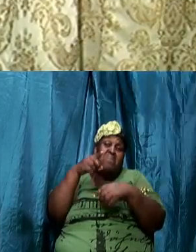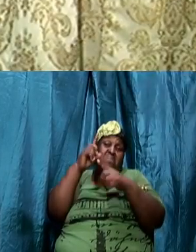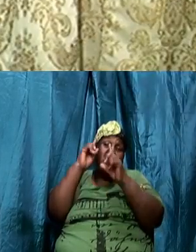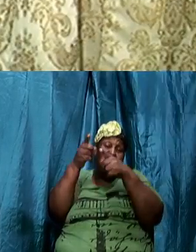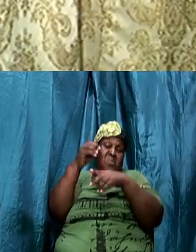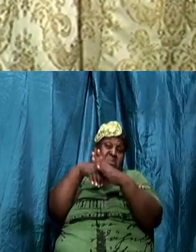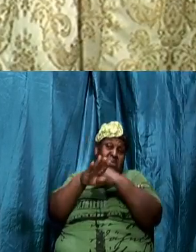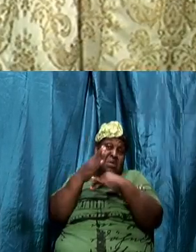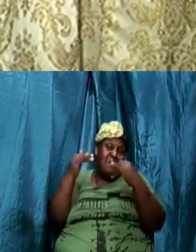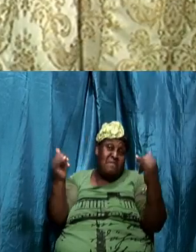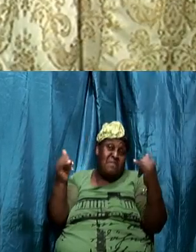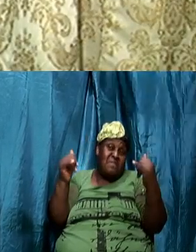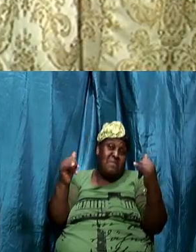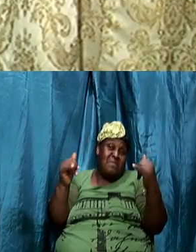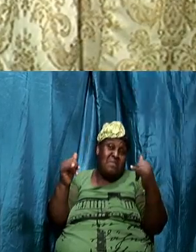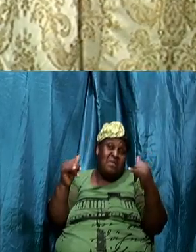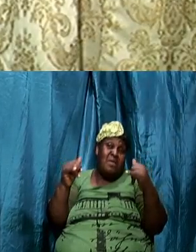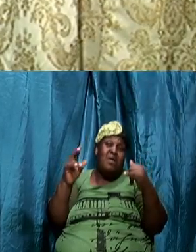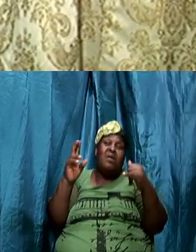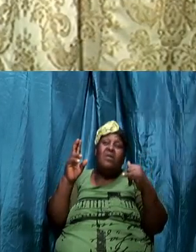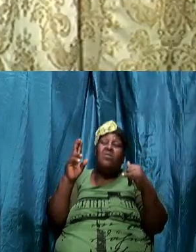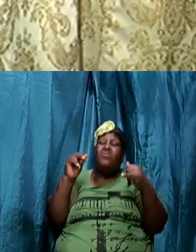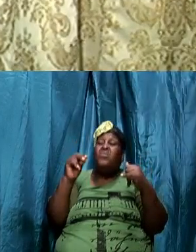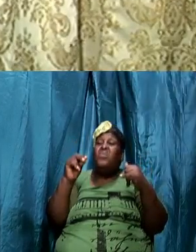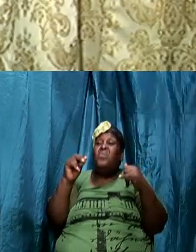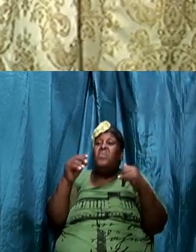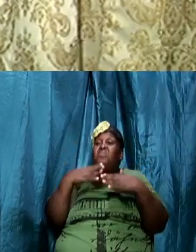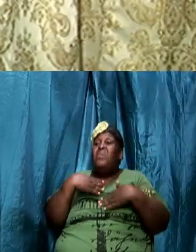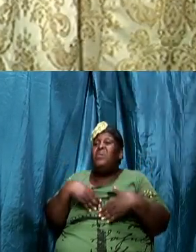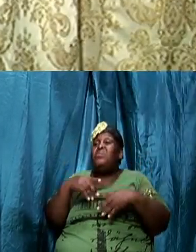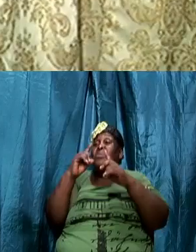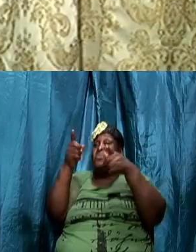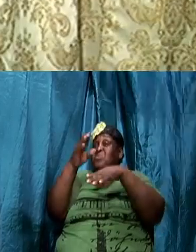Oh, nobody going to get there by buck up.